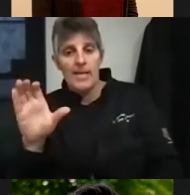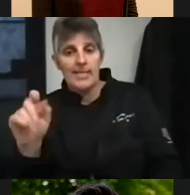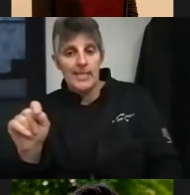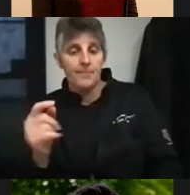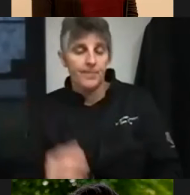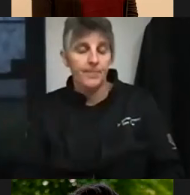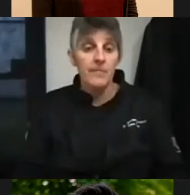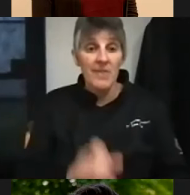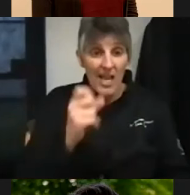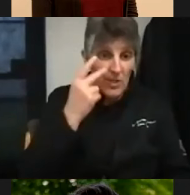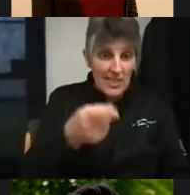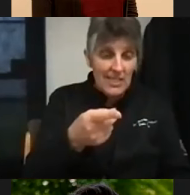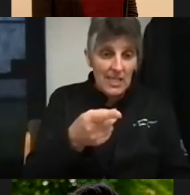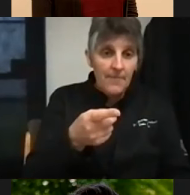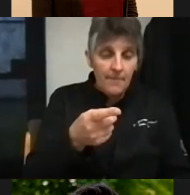transfer,